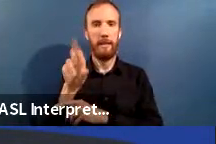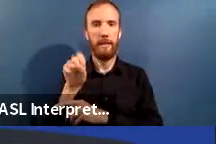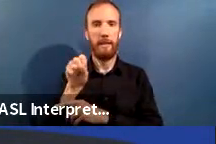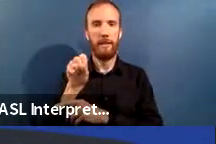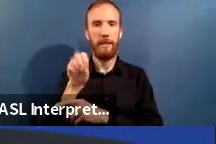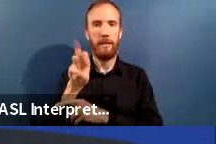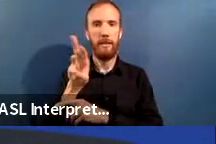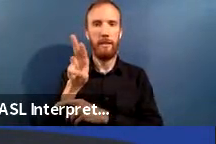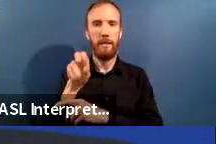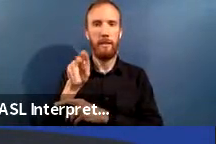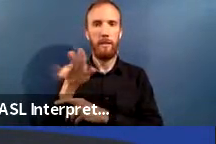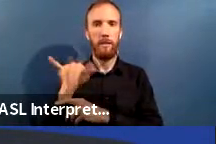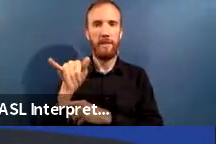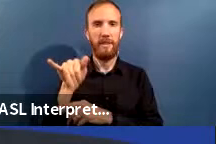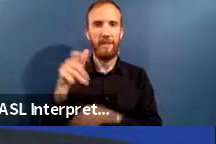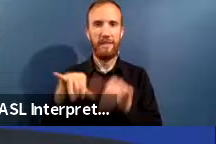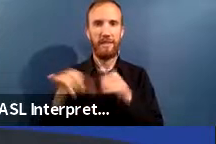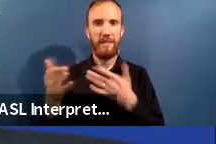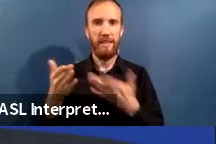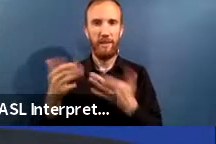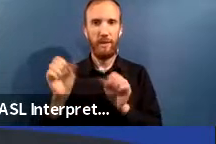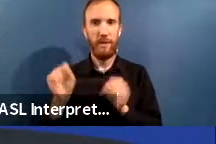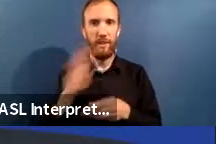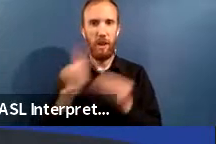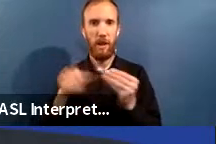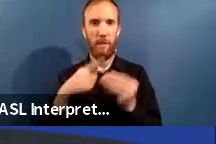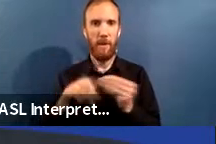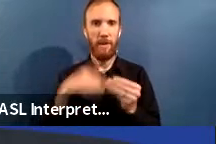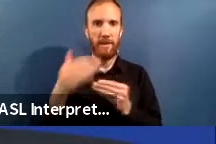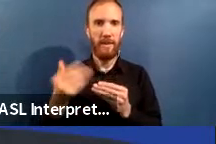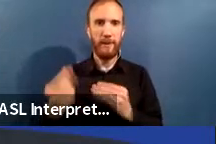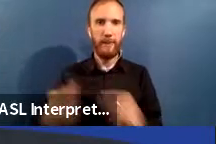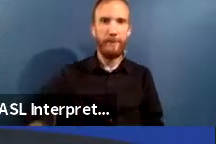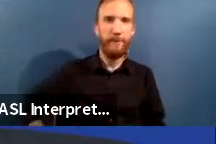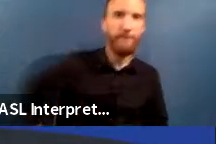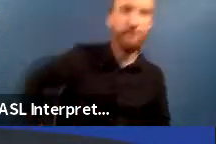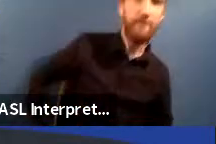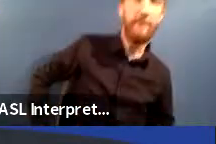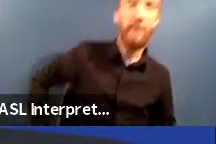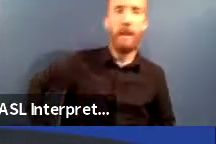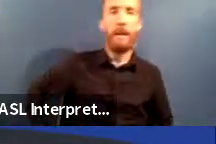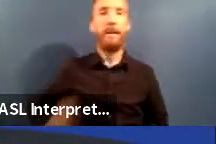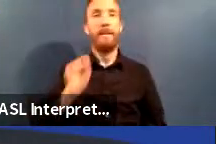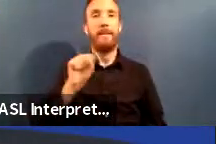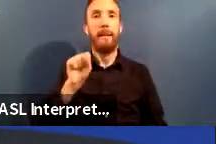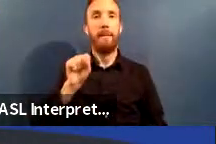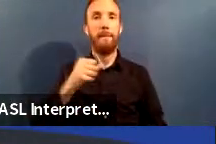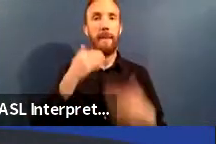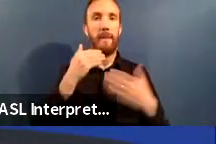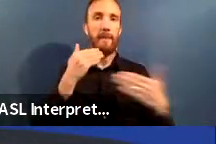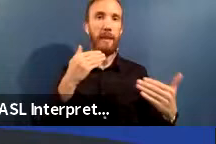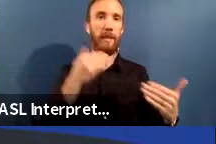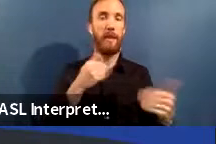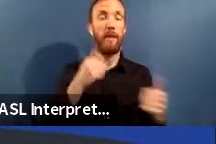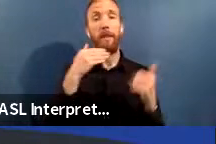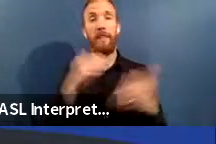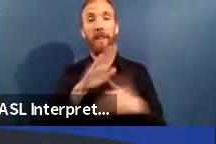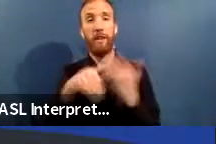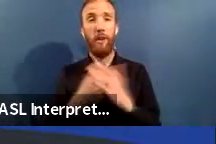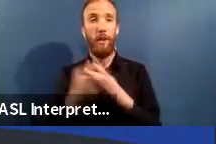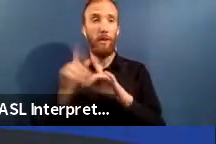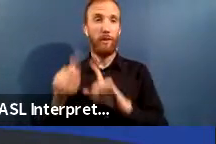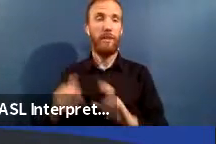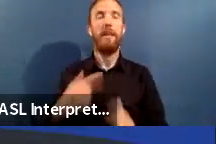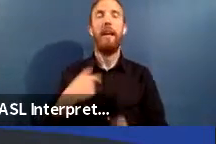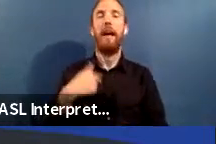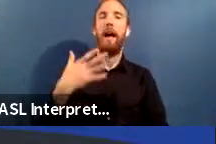You want to talk about next steps? Yep. Thank you. Thank you. Thank you for all of the questions. I will say I